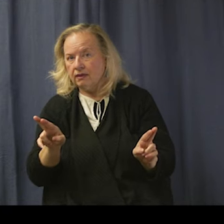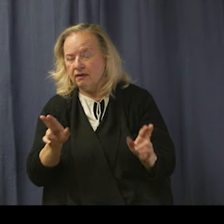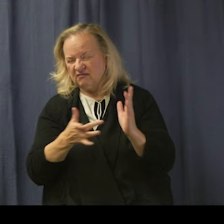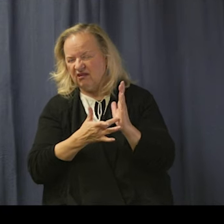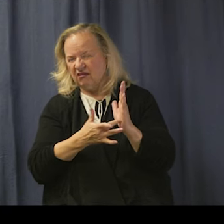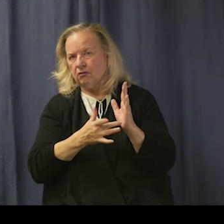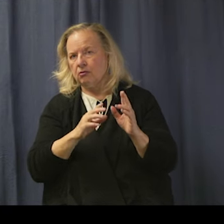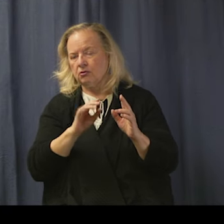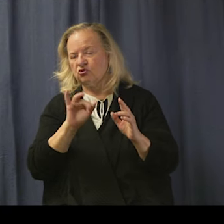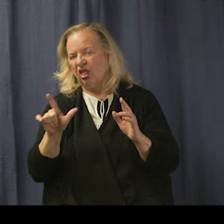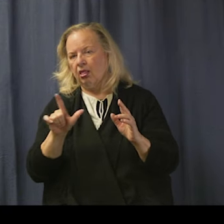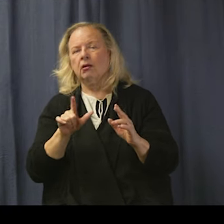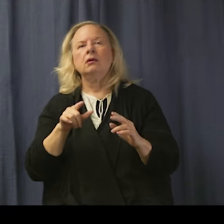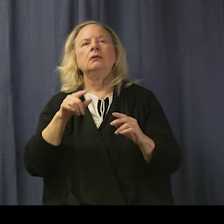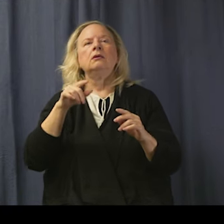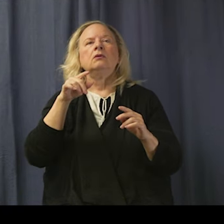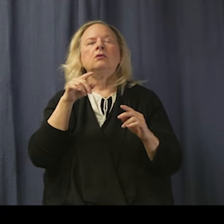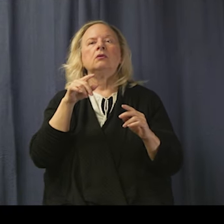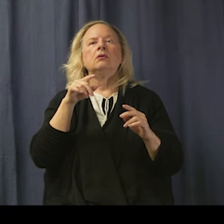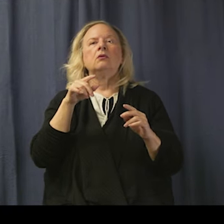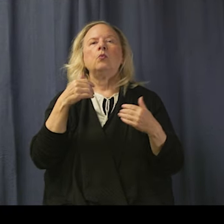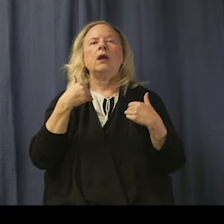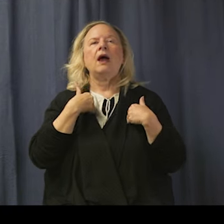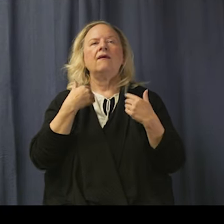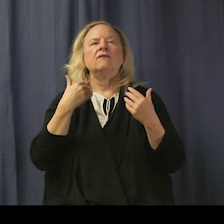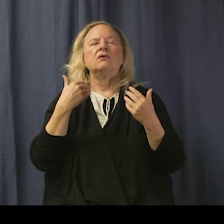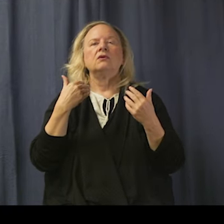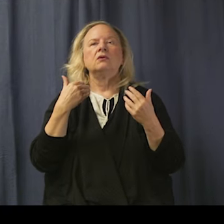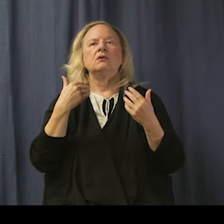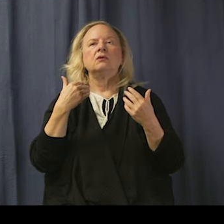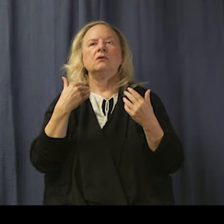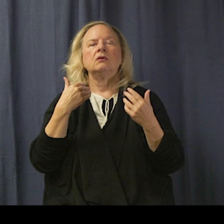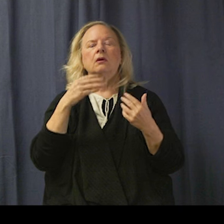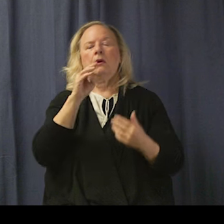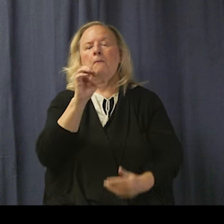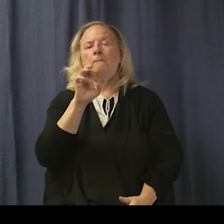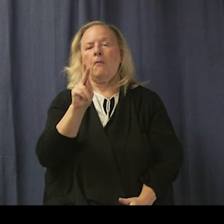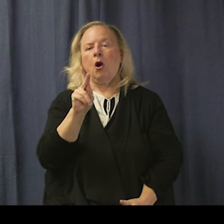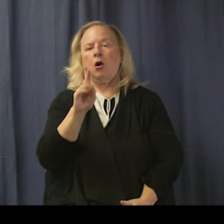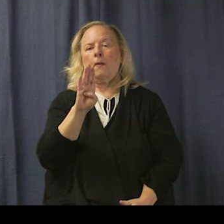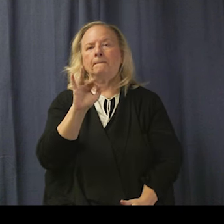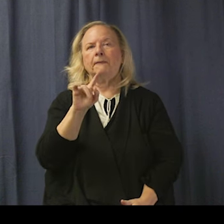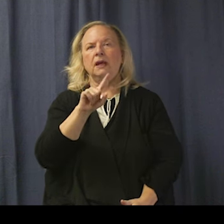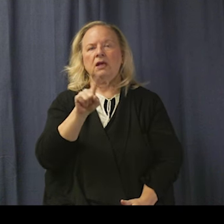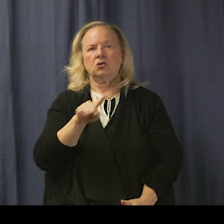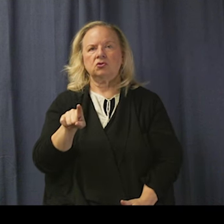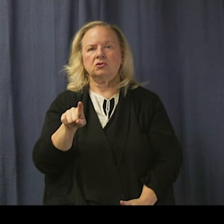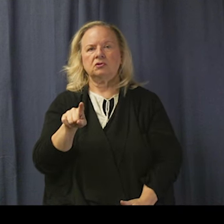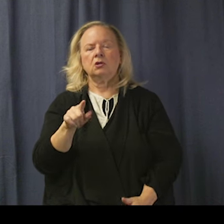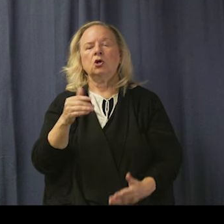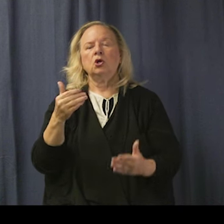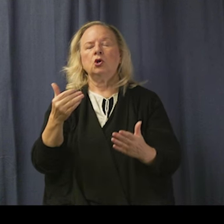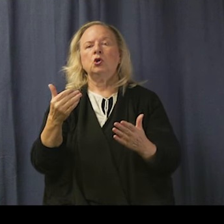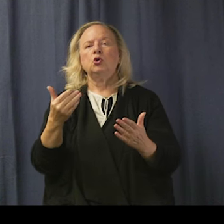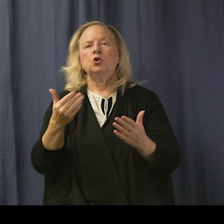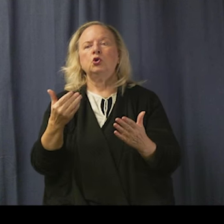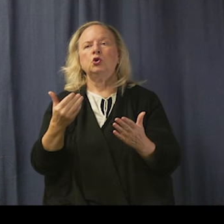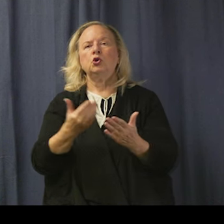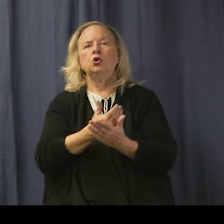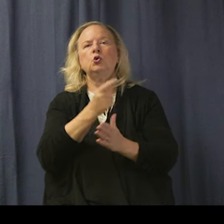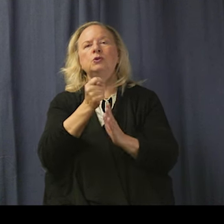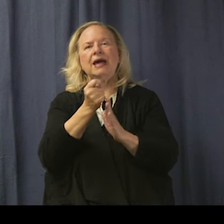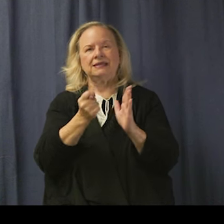Okay. There's been, we have the new Mark Biltz Phonetic New Testament, where those of you that want to can